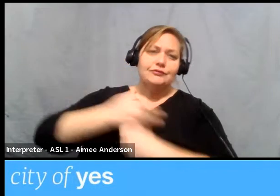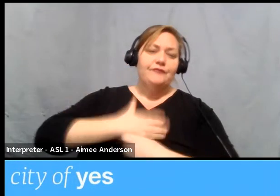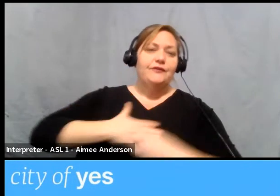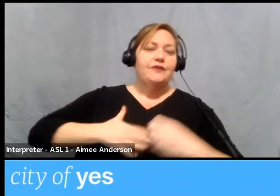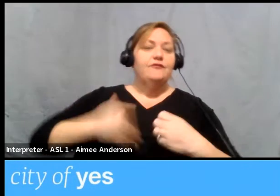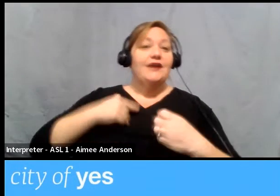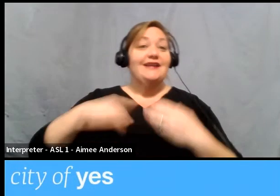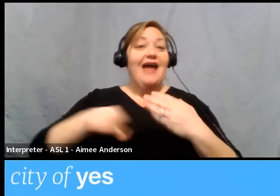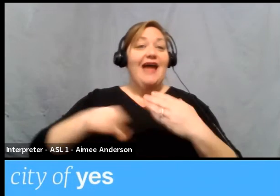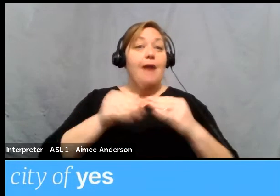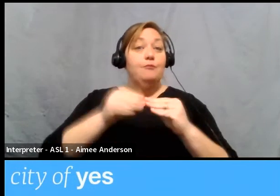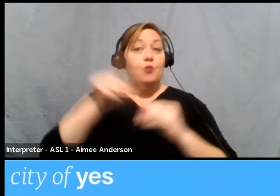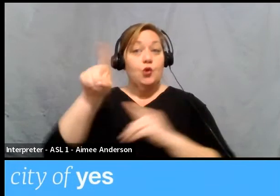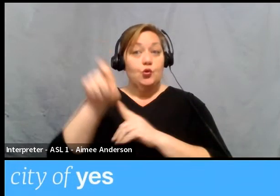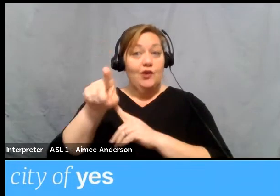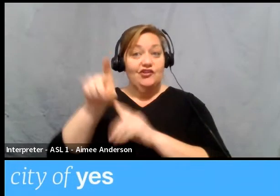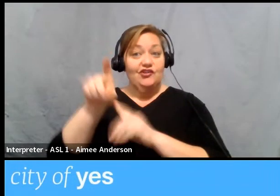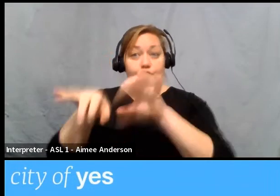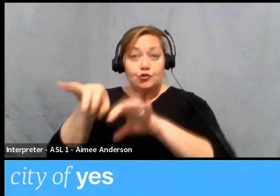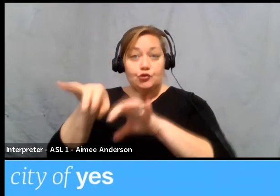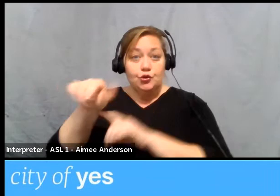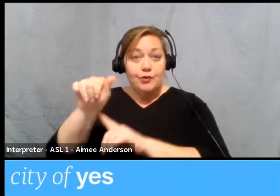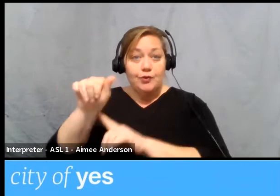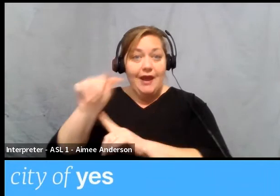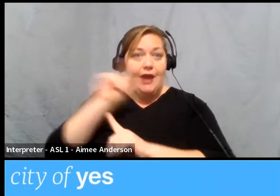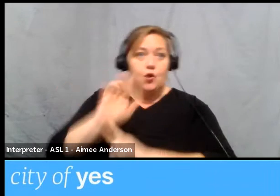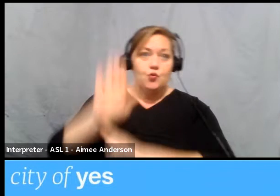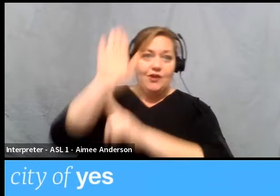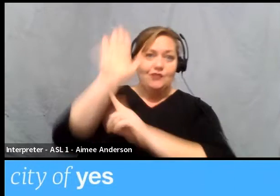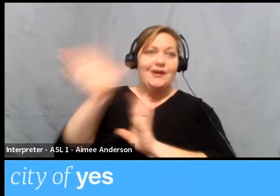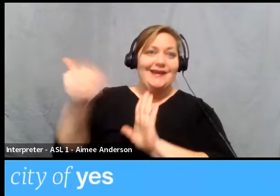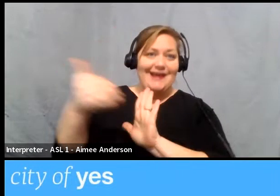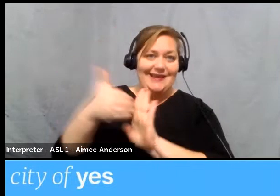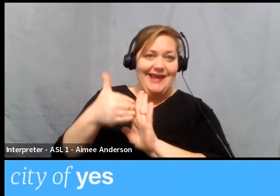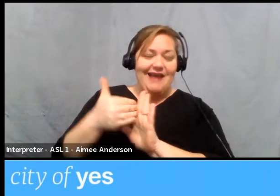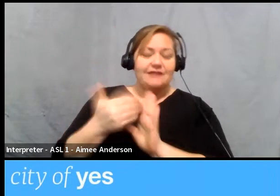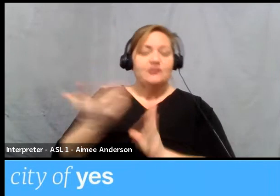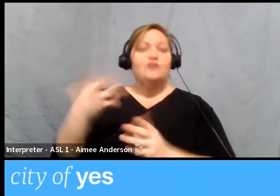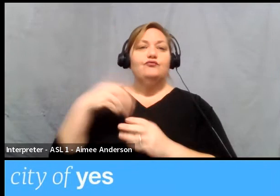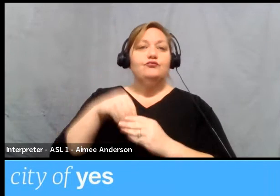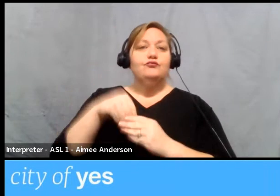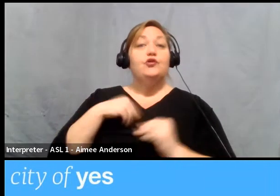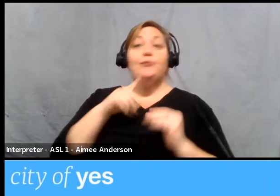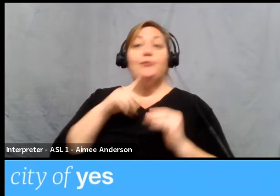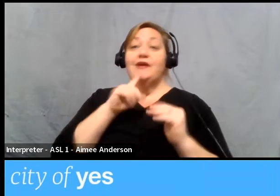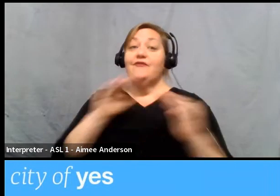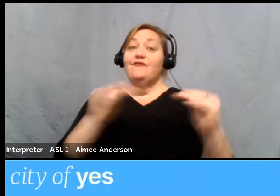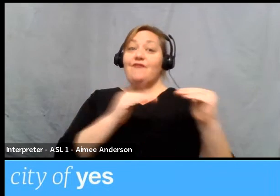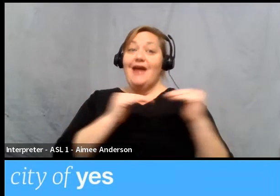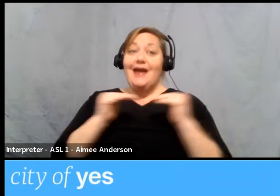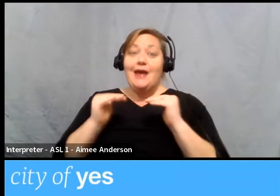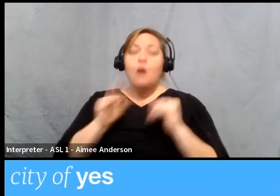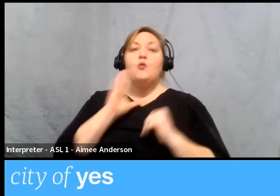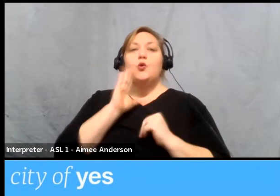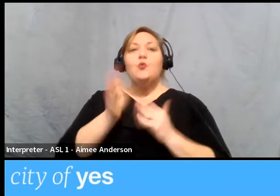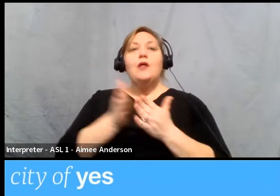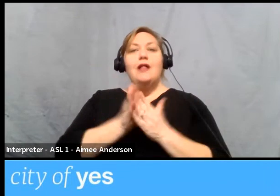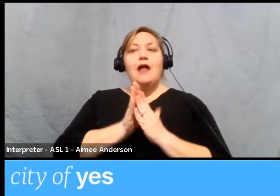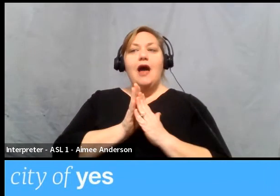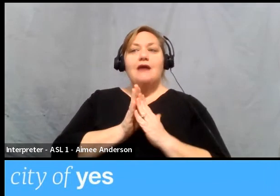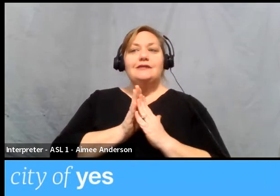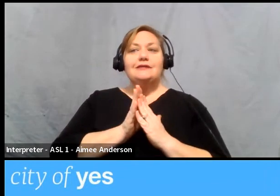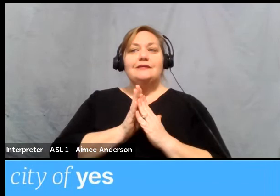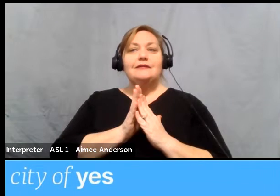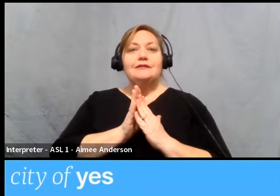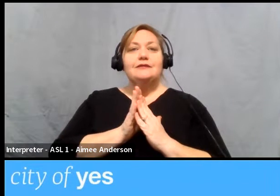questions through the Q&A or re-raise your hand. And just to be fair, we will let everyone ask a